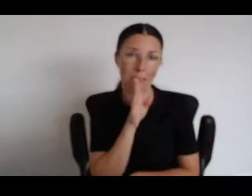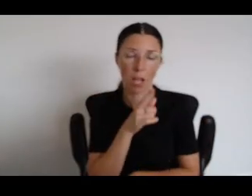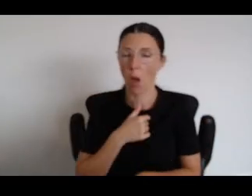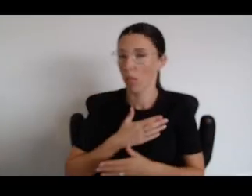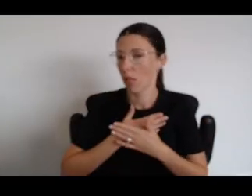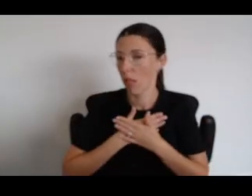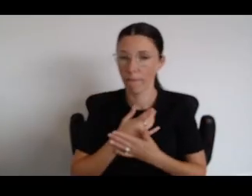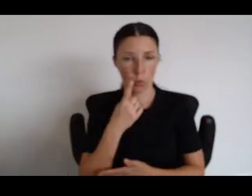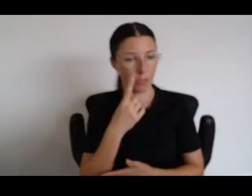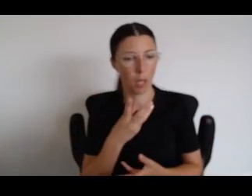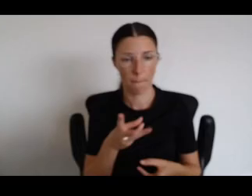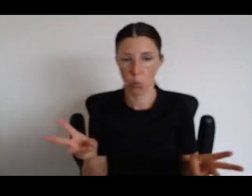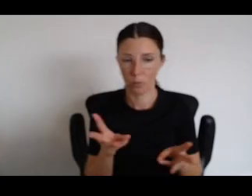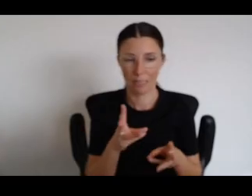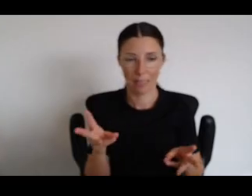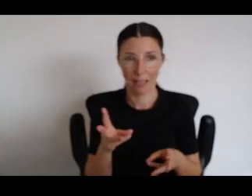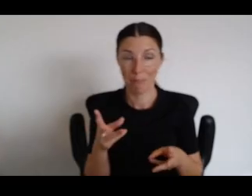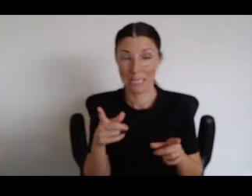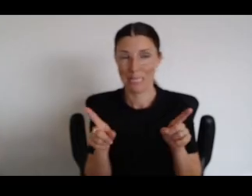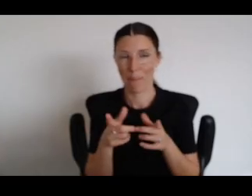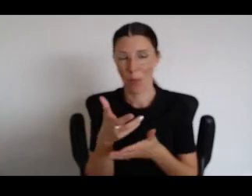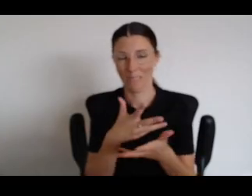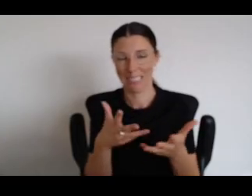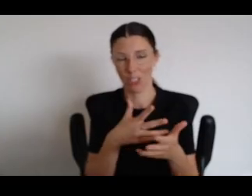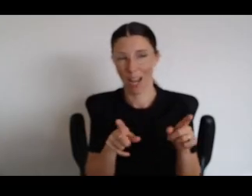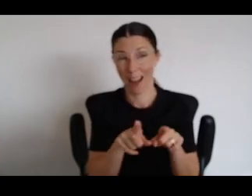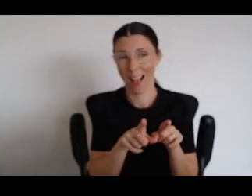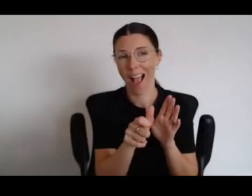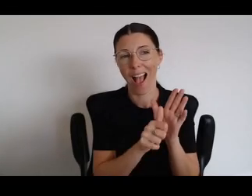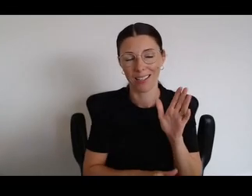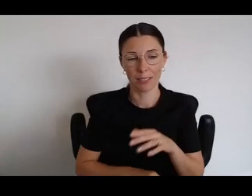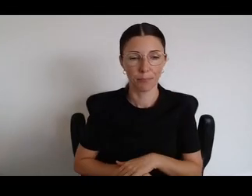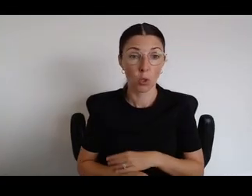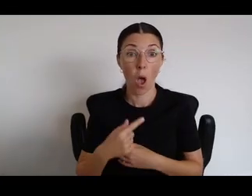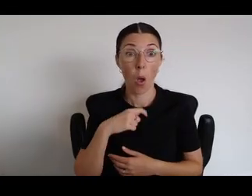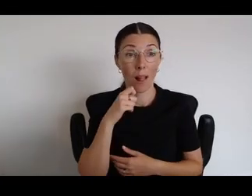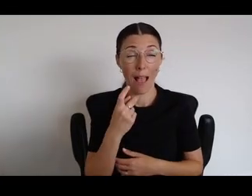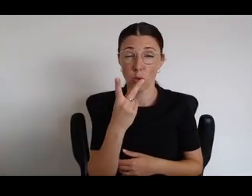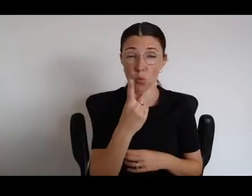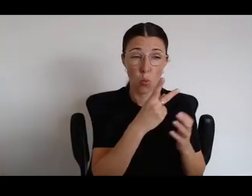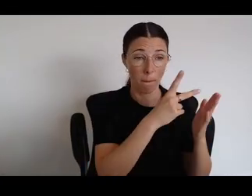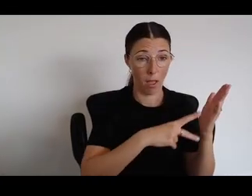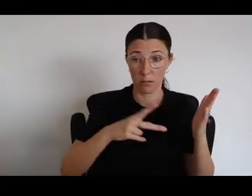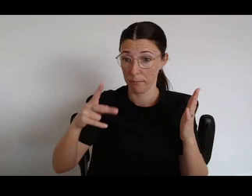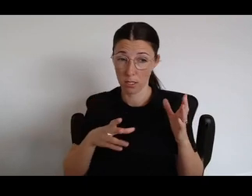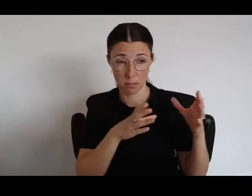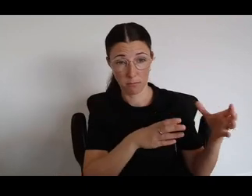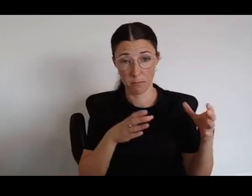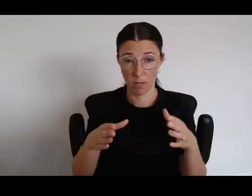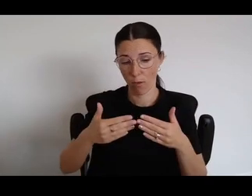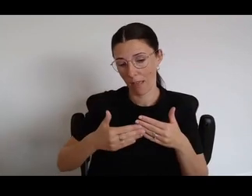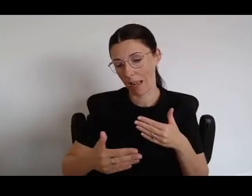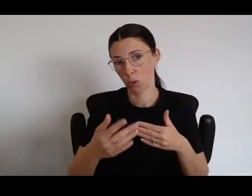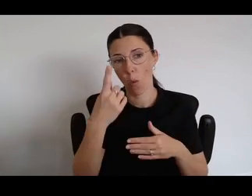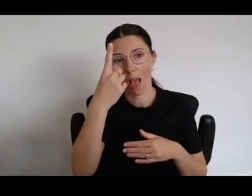part of this same conversation here, but that's the kind of a thing. So I'm going to have 2 parts in this this next hour that we have. One